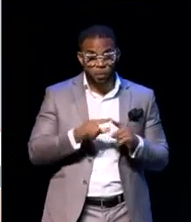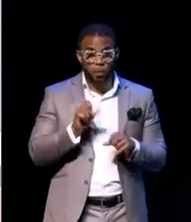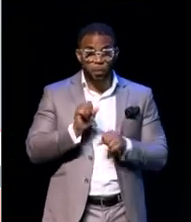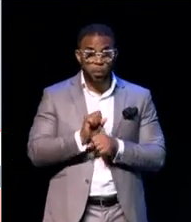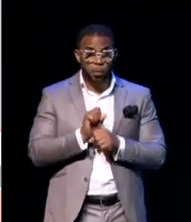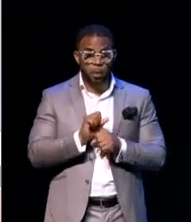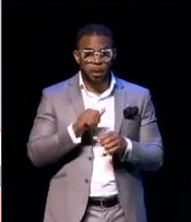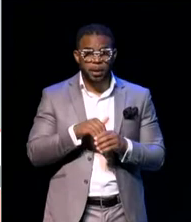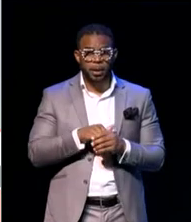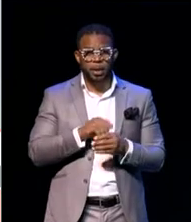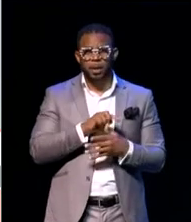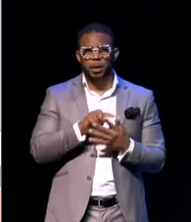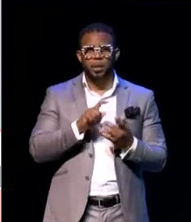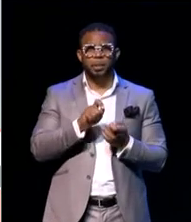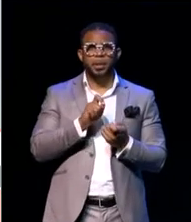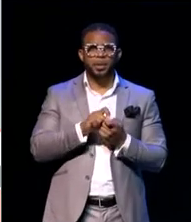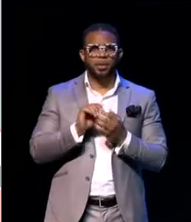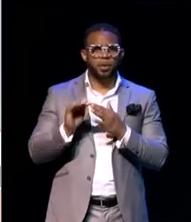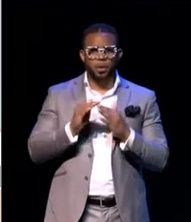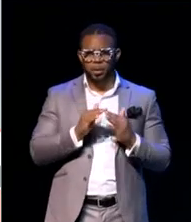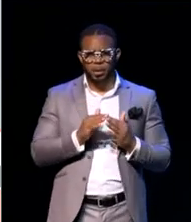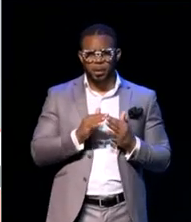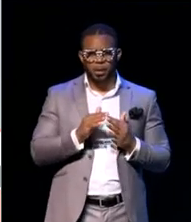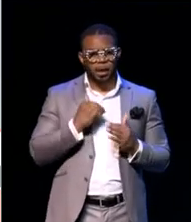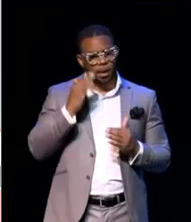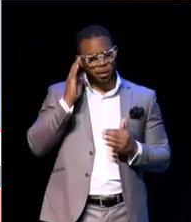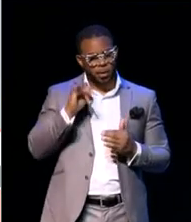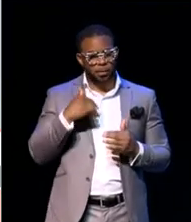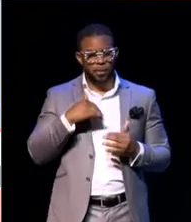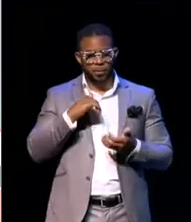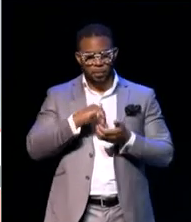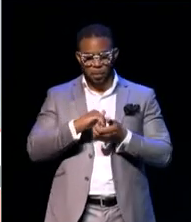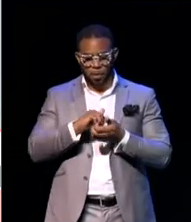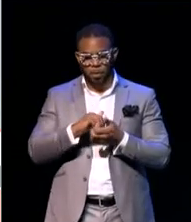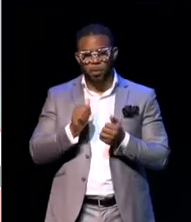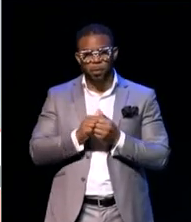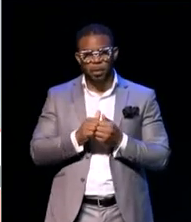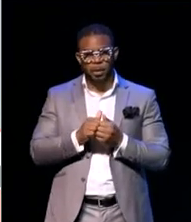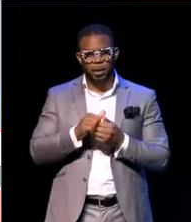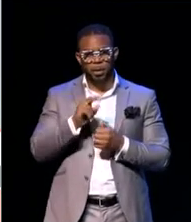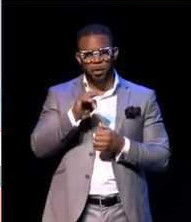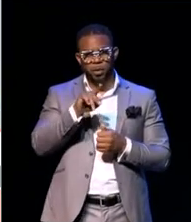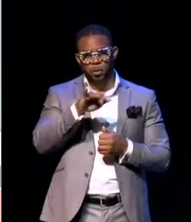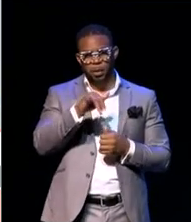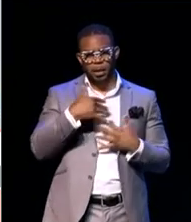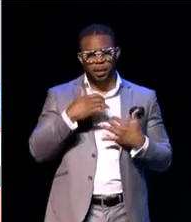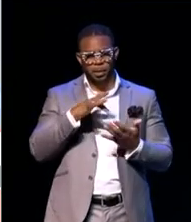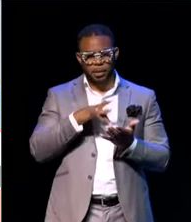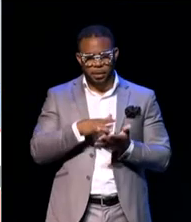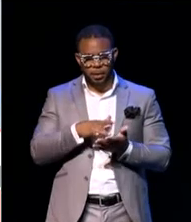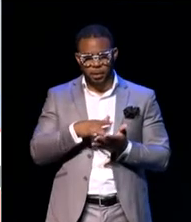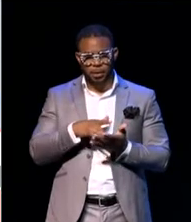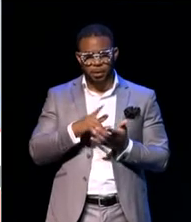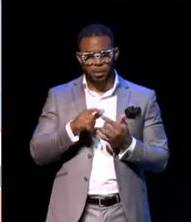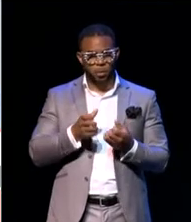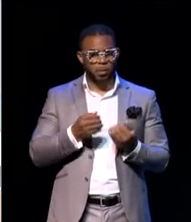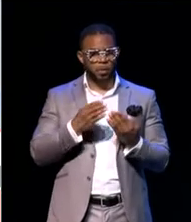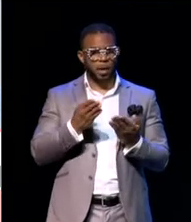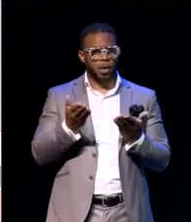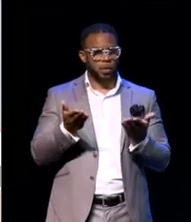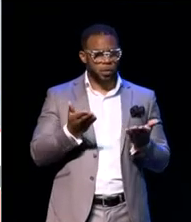work in those specific communities. I know that we've partnered with Unity Health Center to